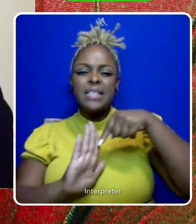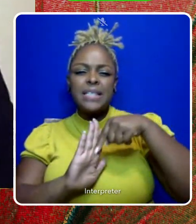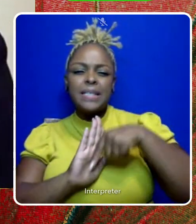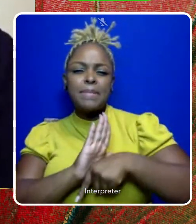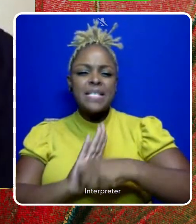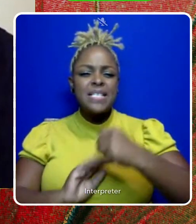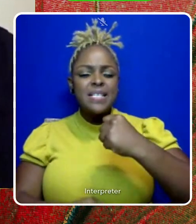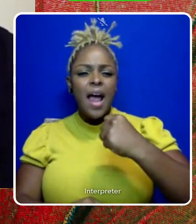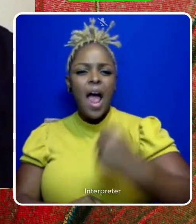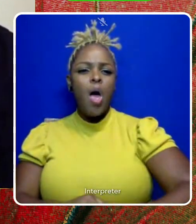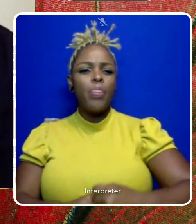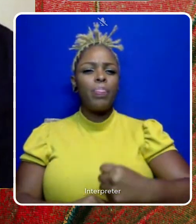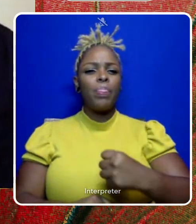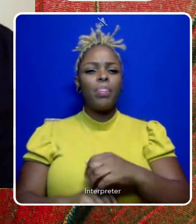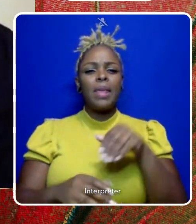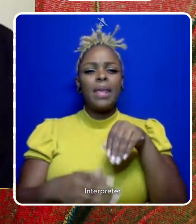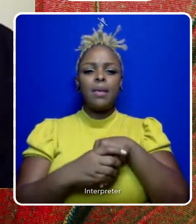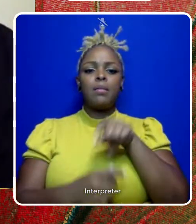it's,